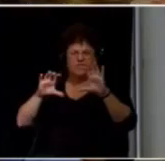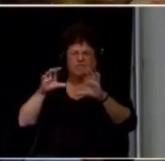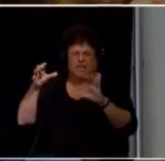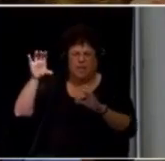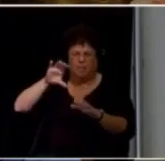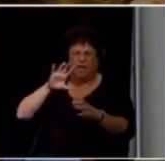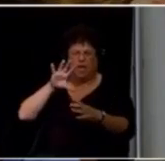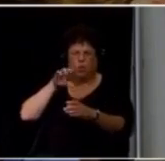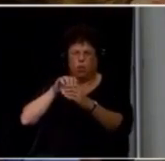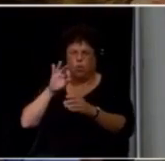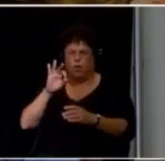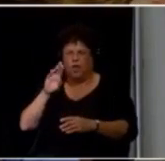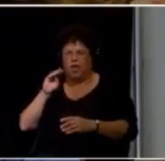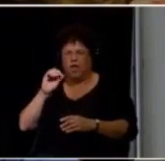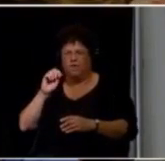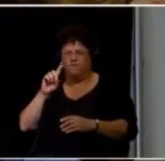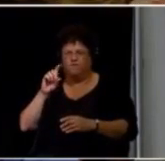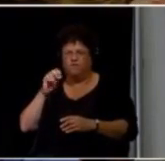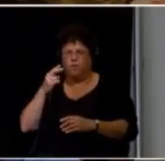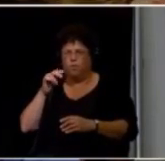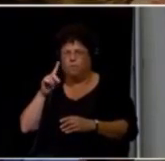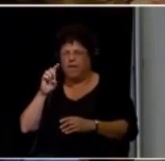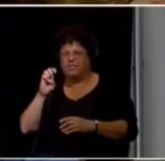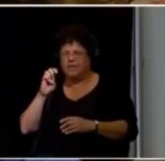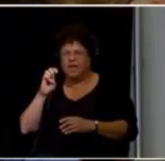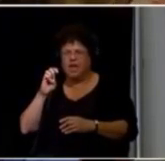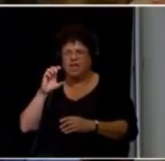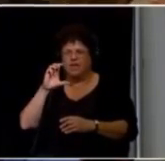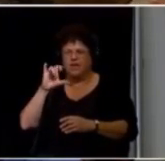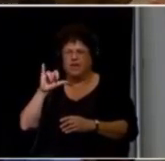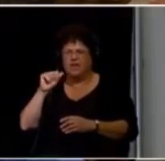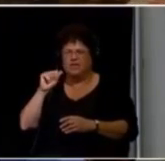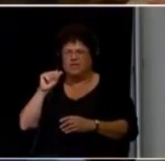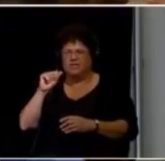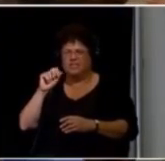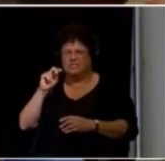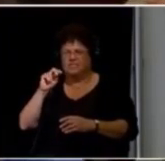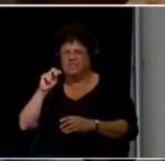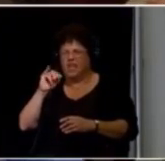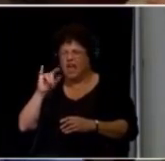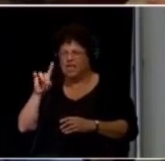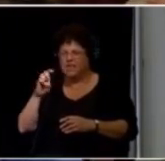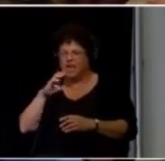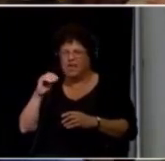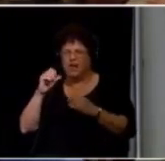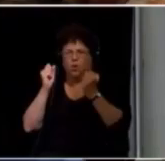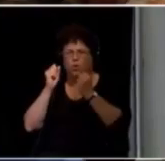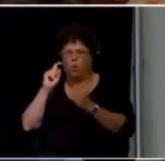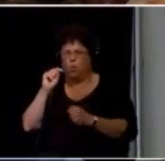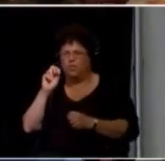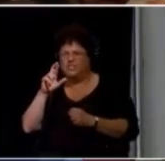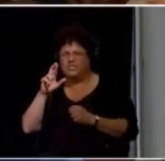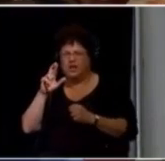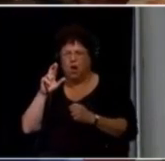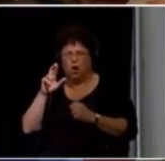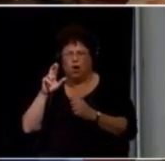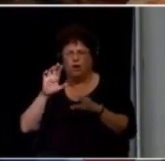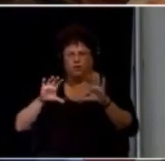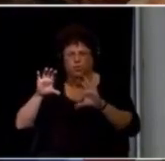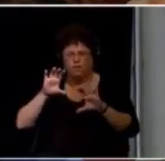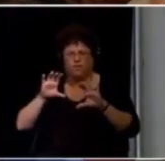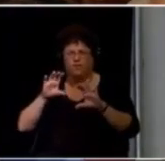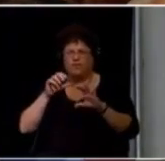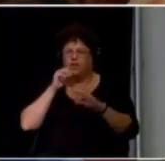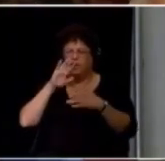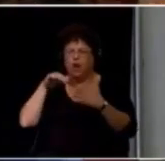including formaldehyde, cyanide, and coal tar derivatives. So the same as not all electric cars are created equal,